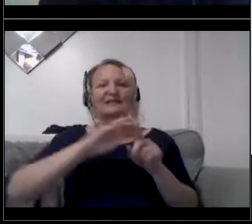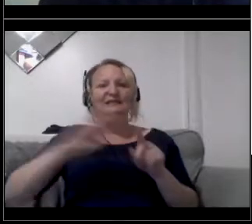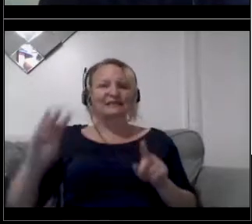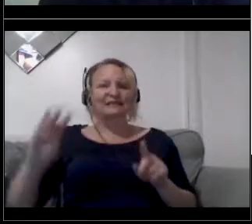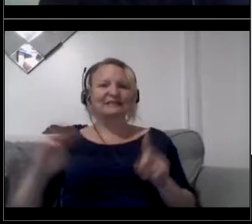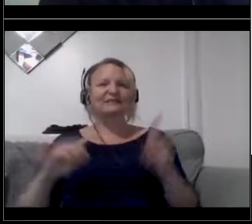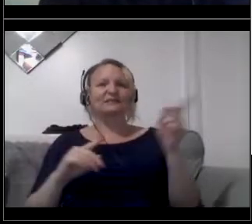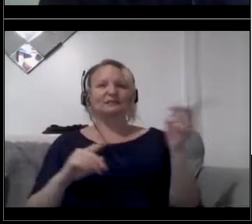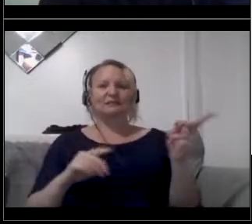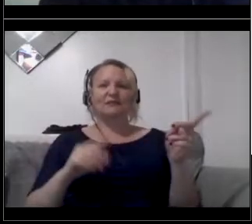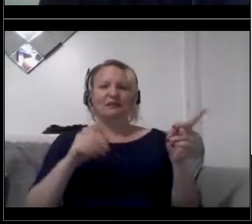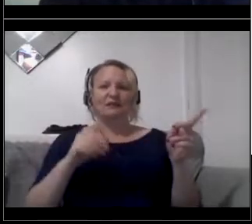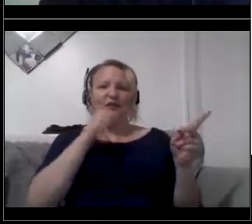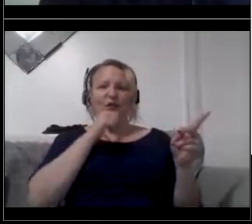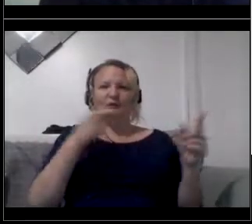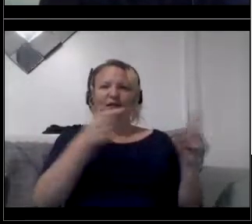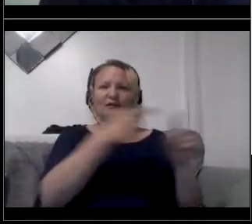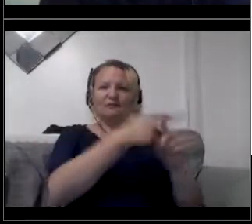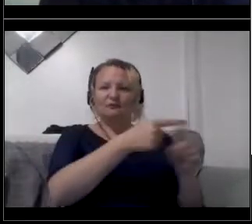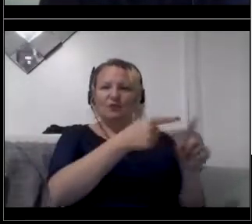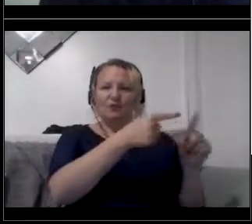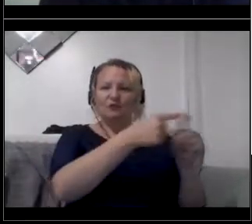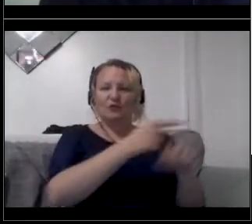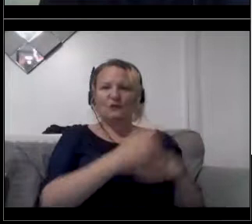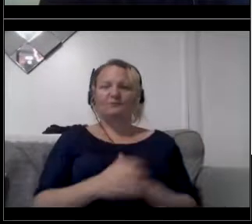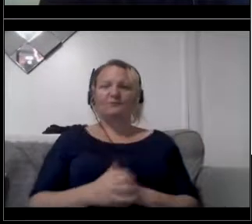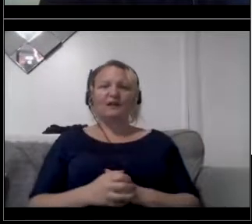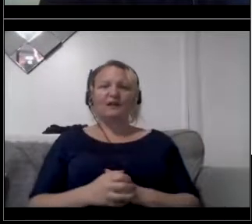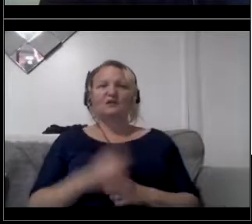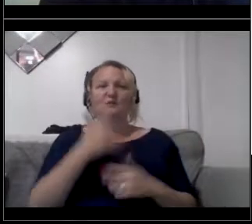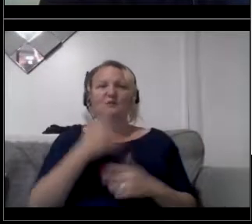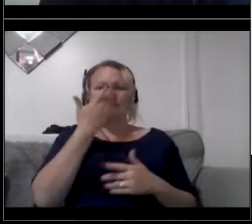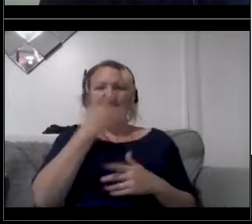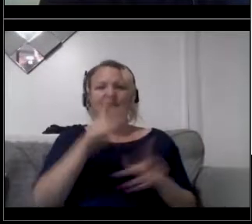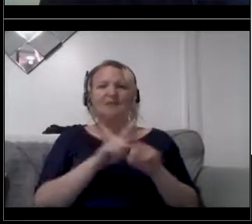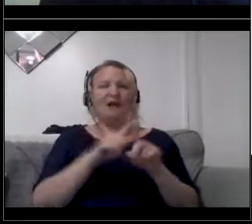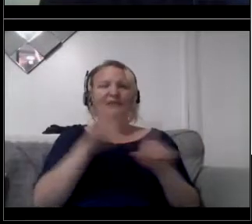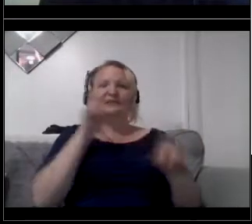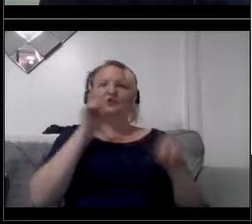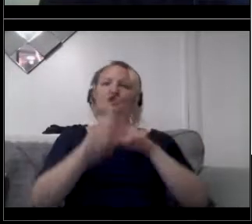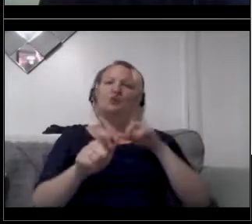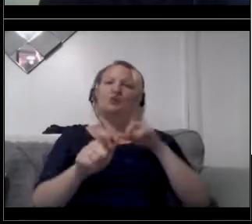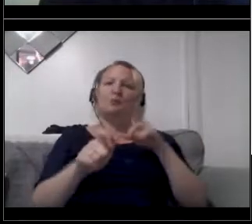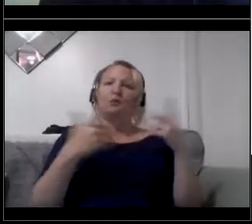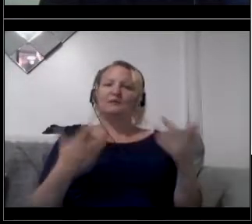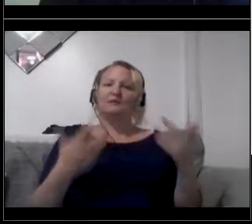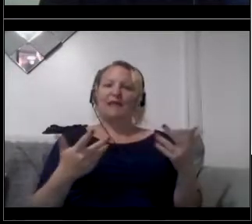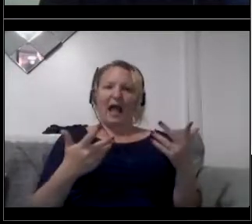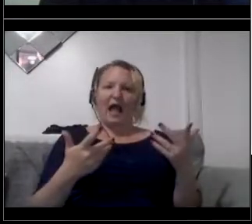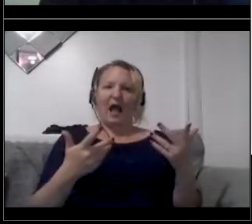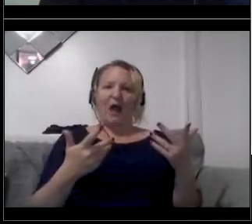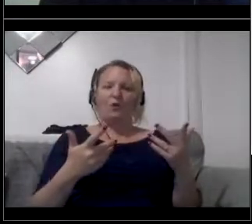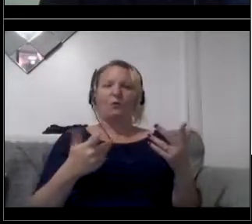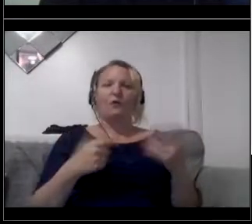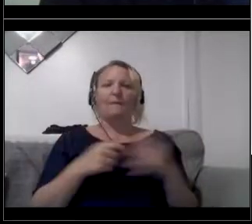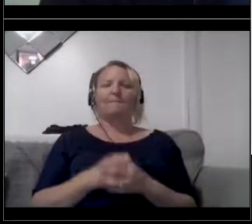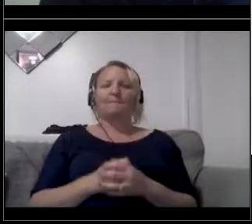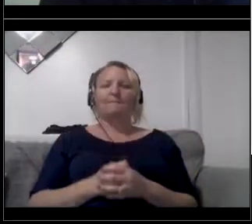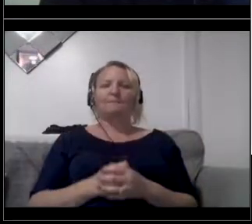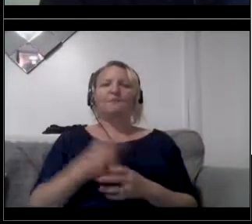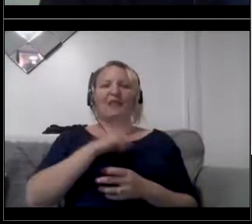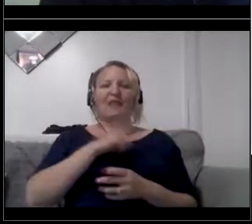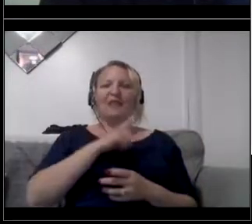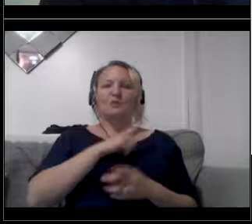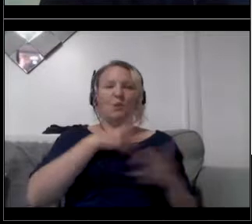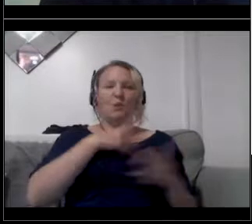Crossing provides is a doubling of road capacity across the Thames, and that really is a